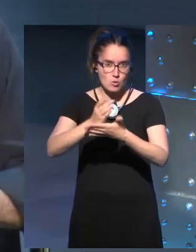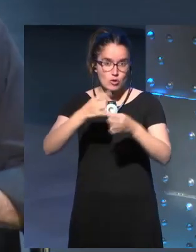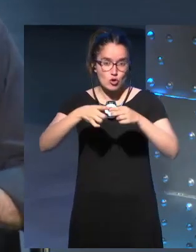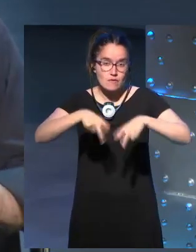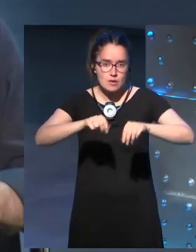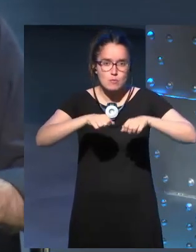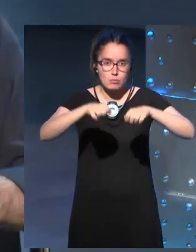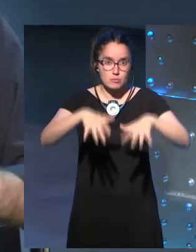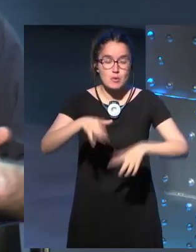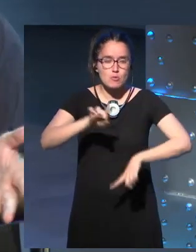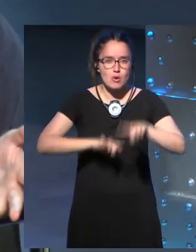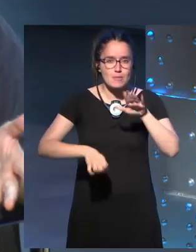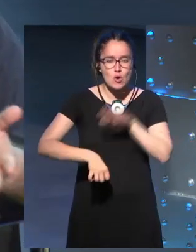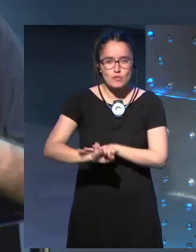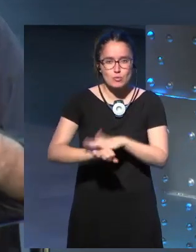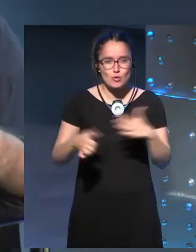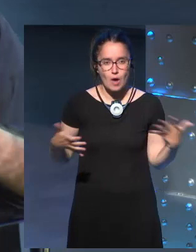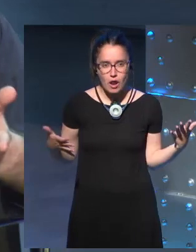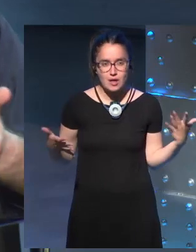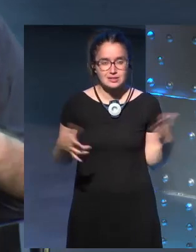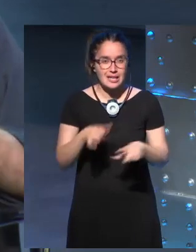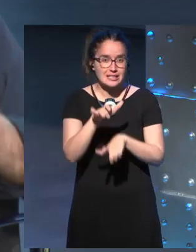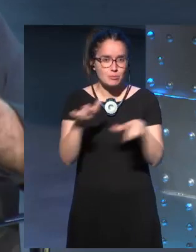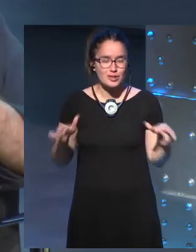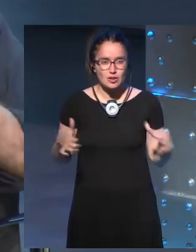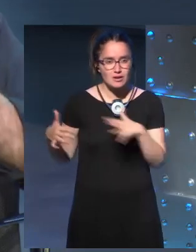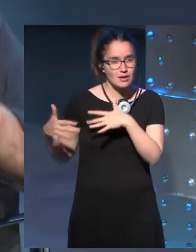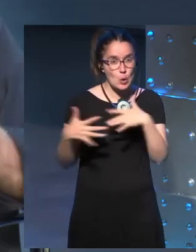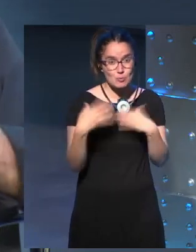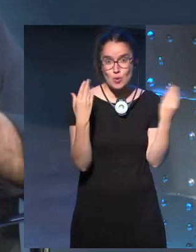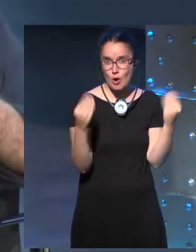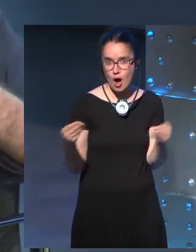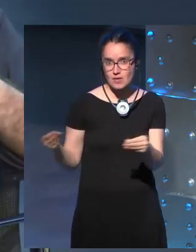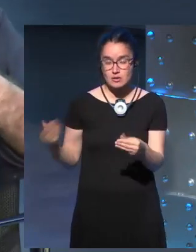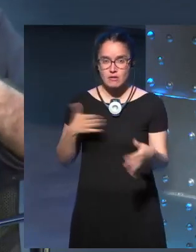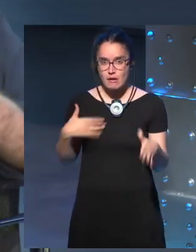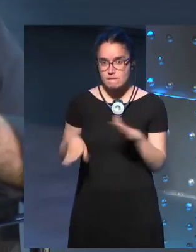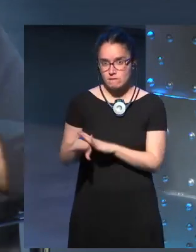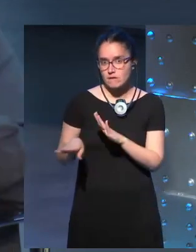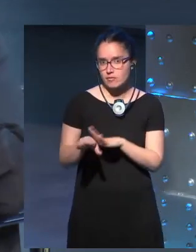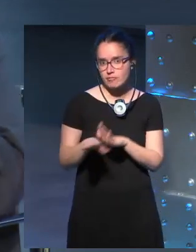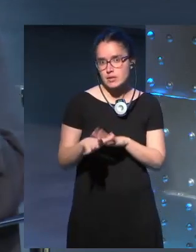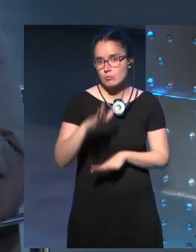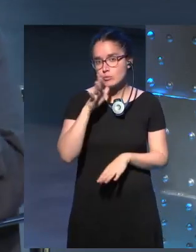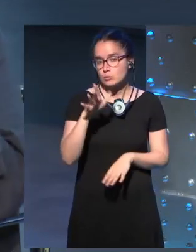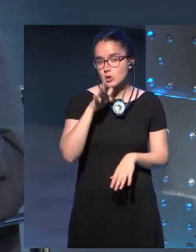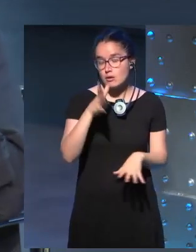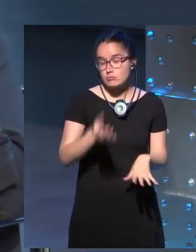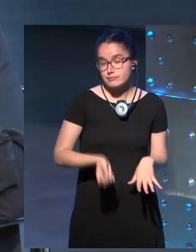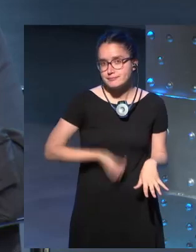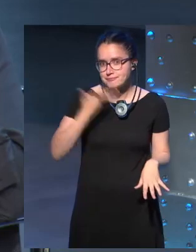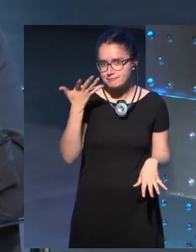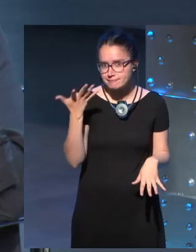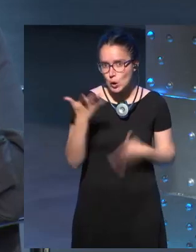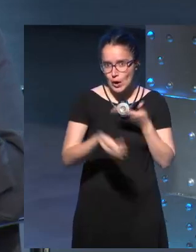football, because the people that play it are so young and they want to carry on because they have a passion for it, is they